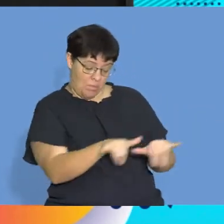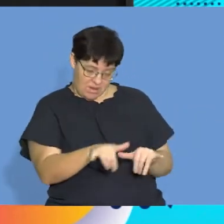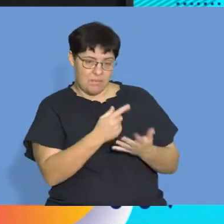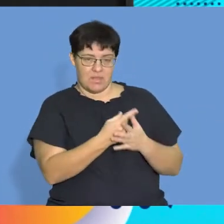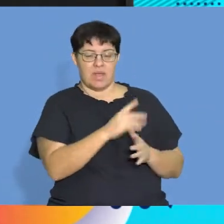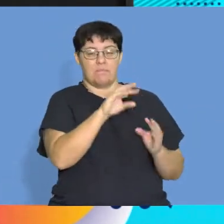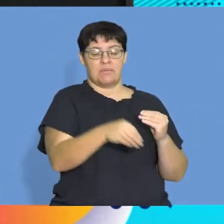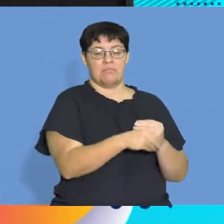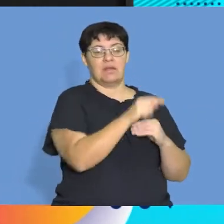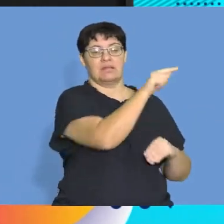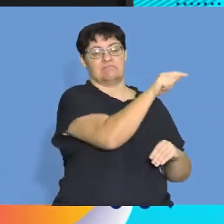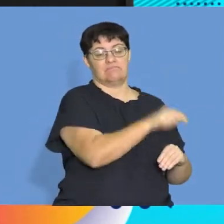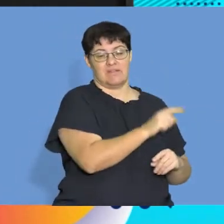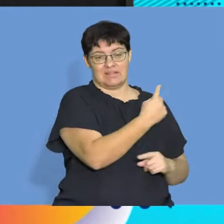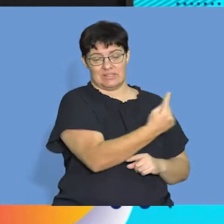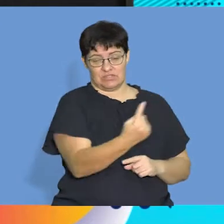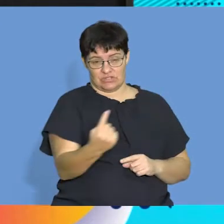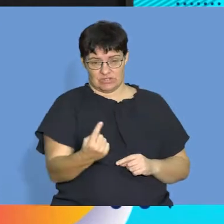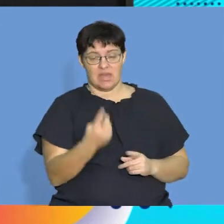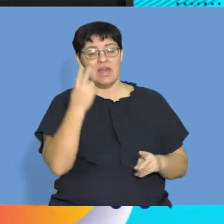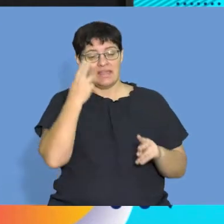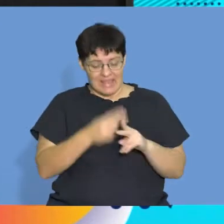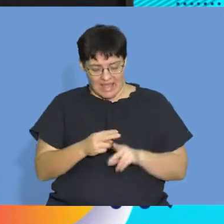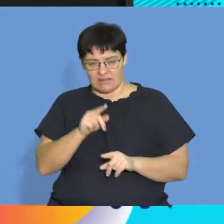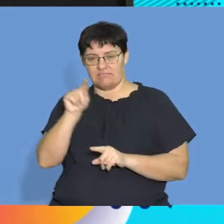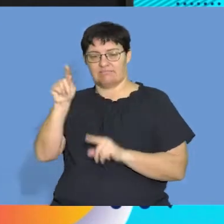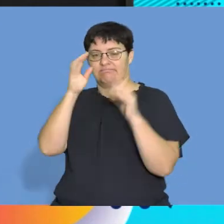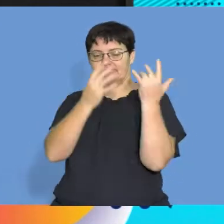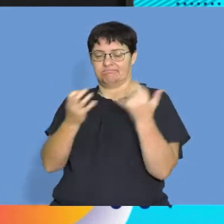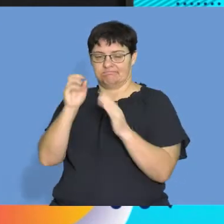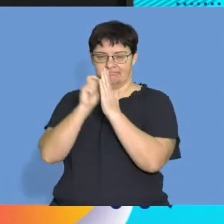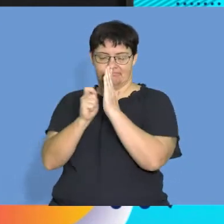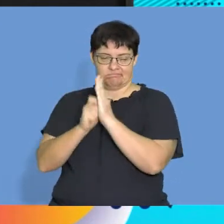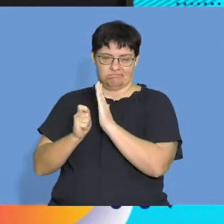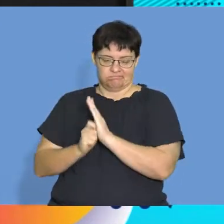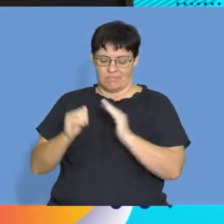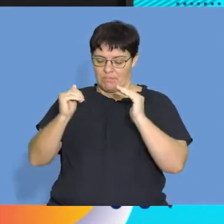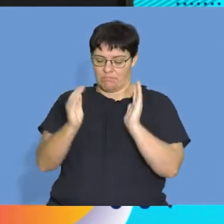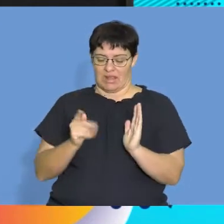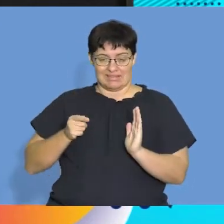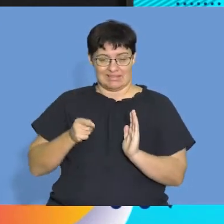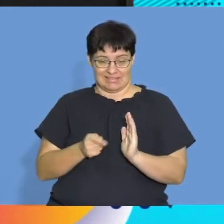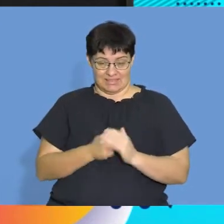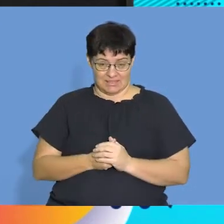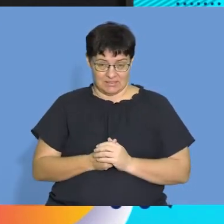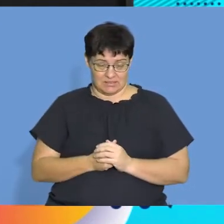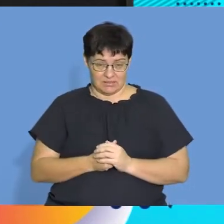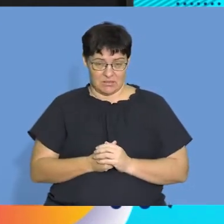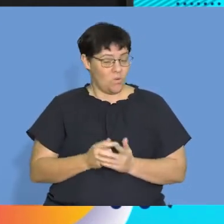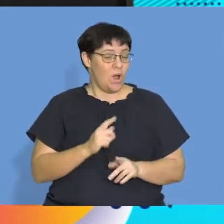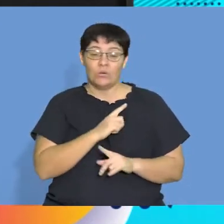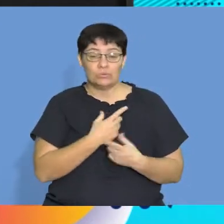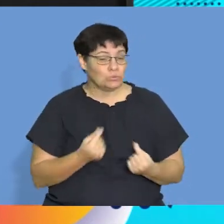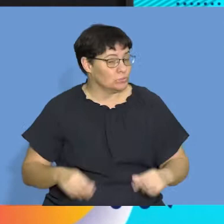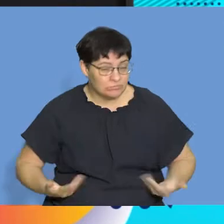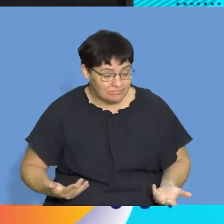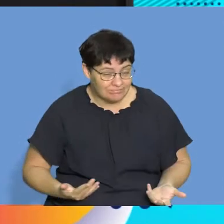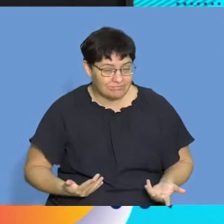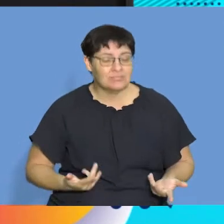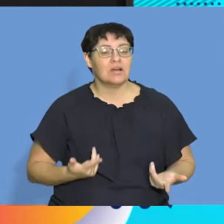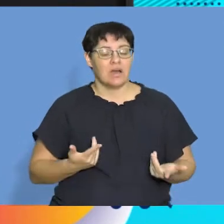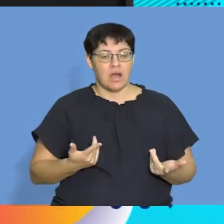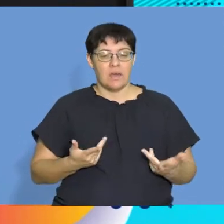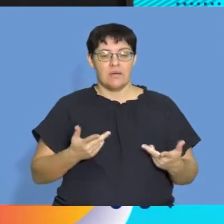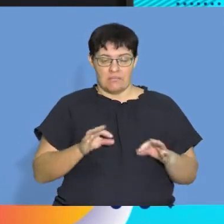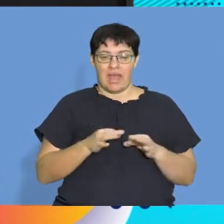in order to then write whatever that you get inside the brackets. Because if you don't do that, then if you